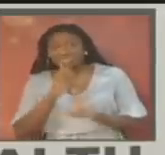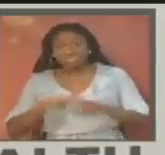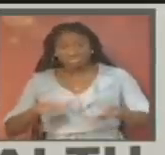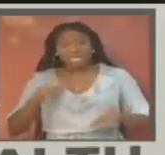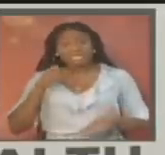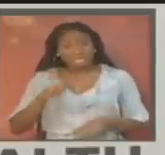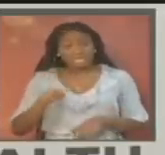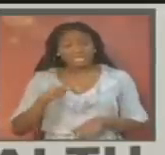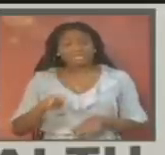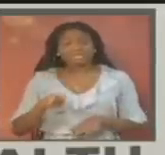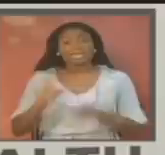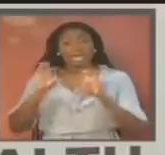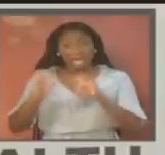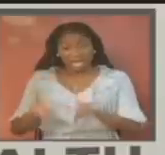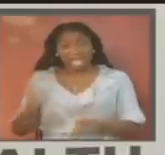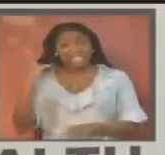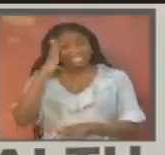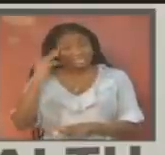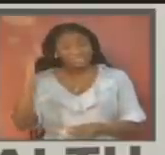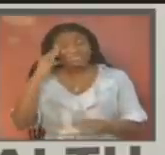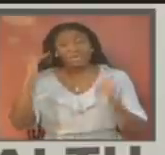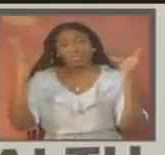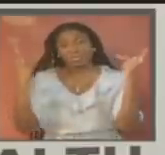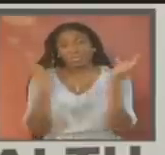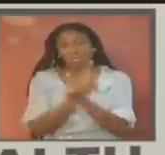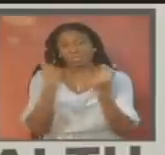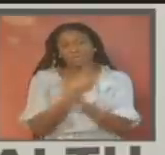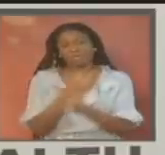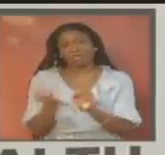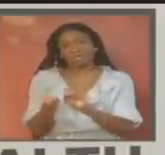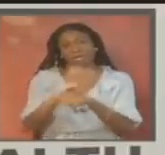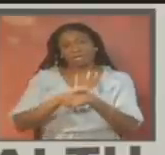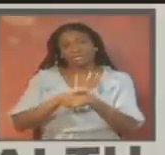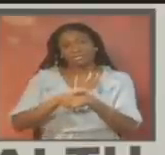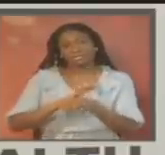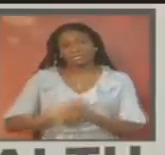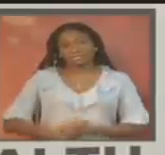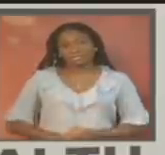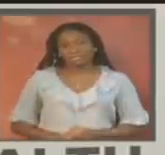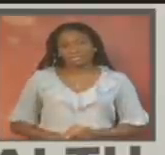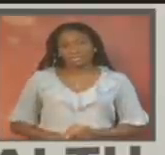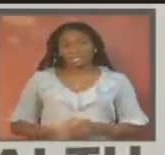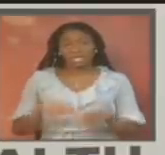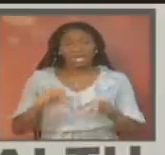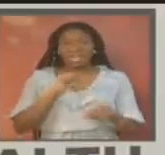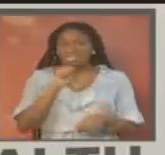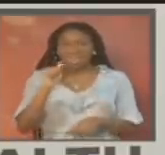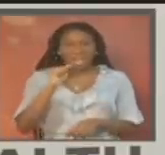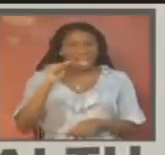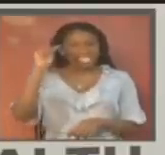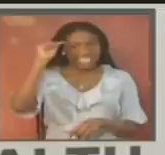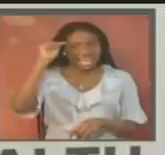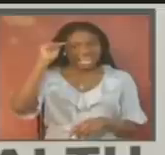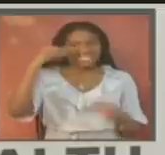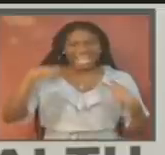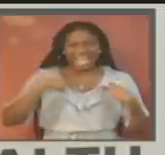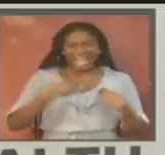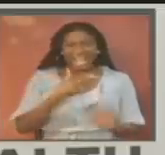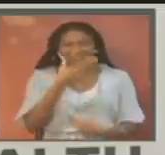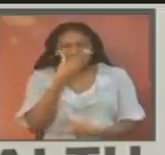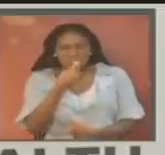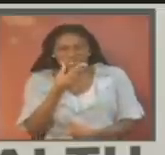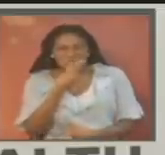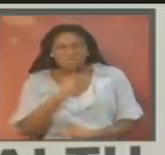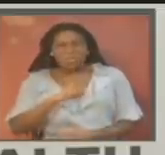children, just remember, the key things to look out for is not like adults where they have respiratory signs. They usually would have